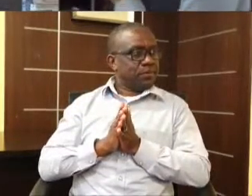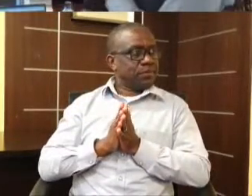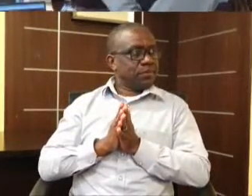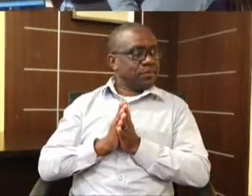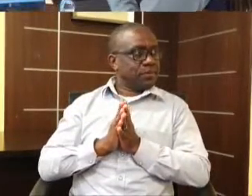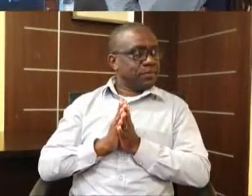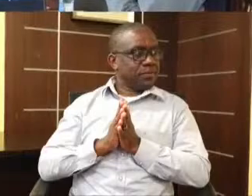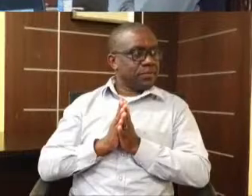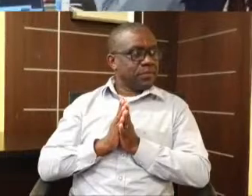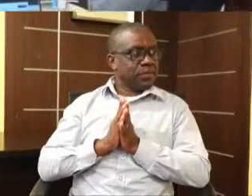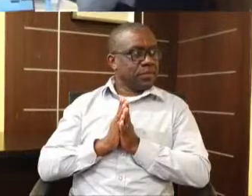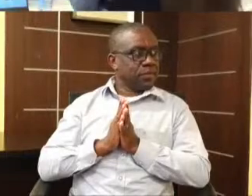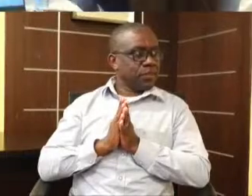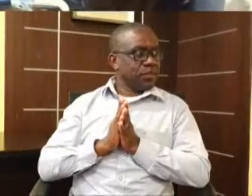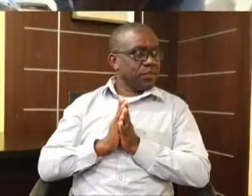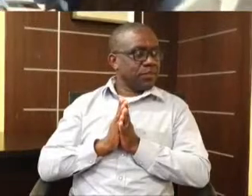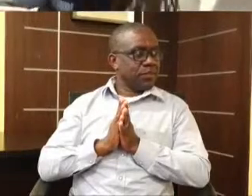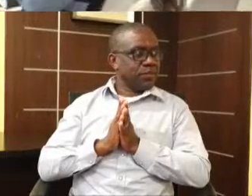Baker, Baker, Pam, Pam.